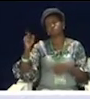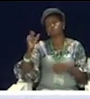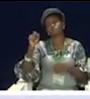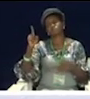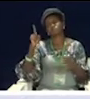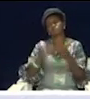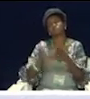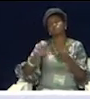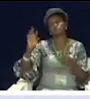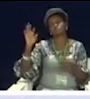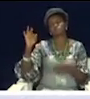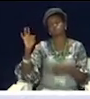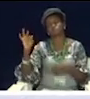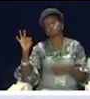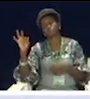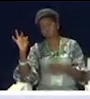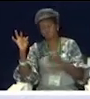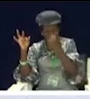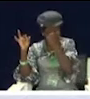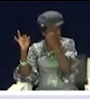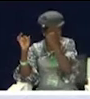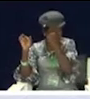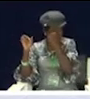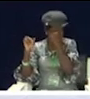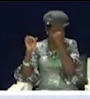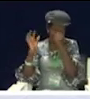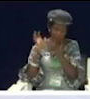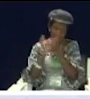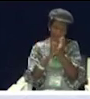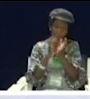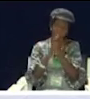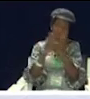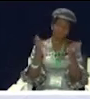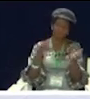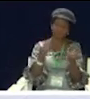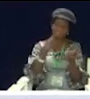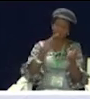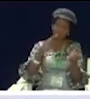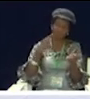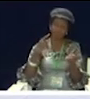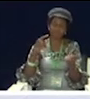to 17, the Bible says,